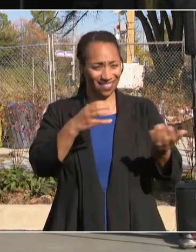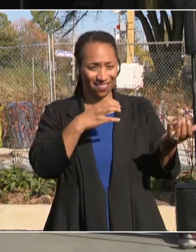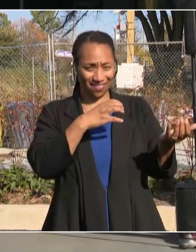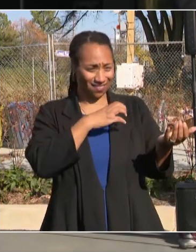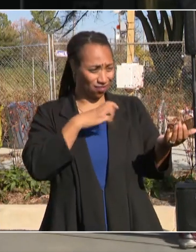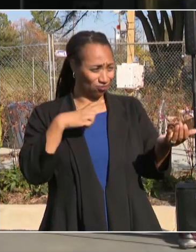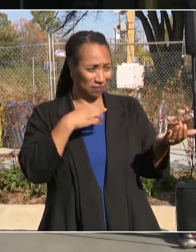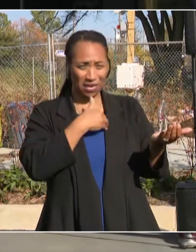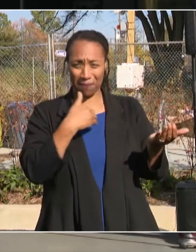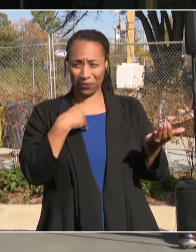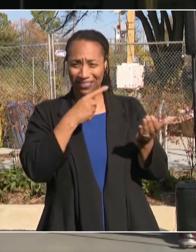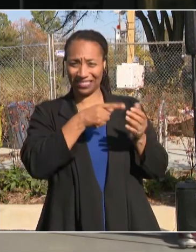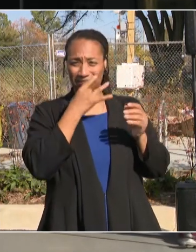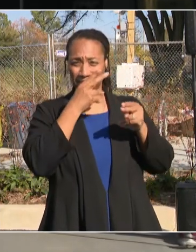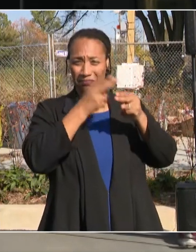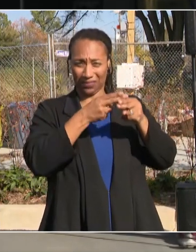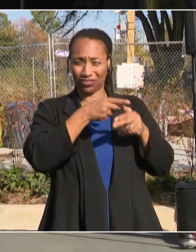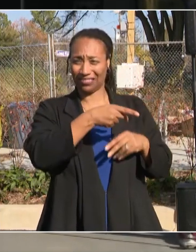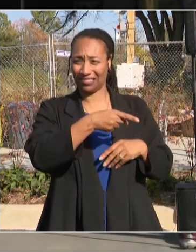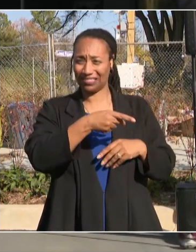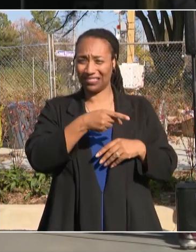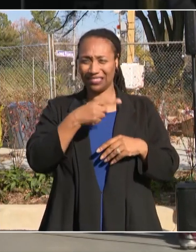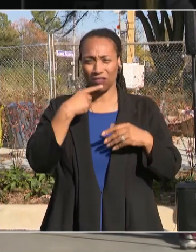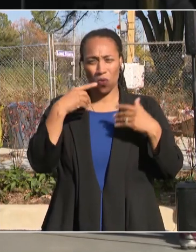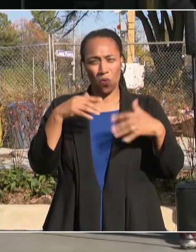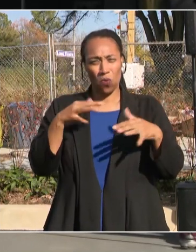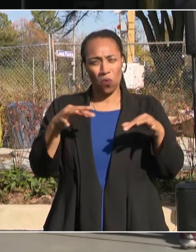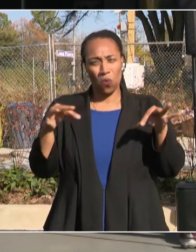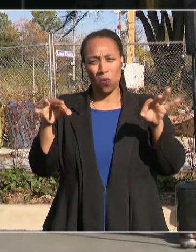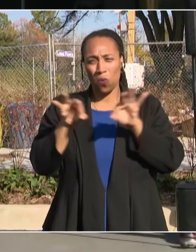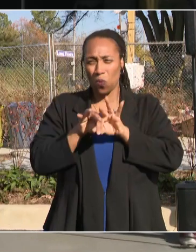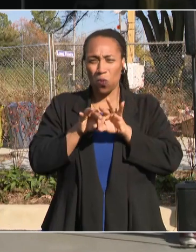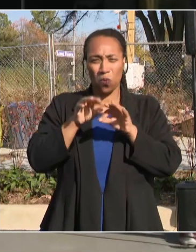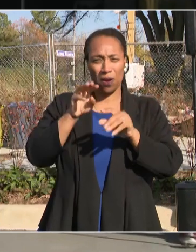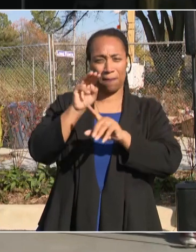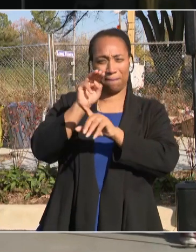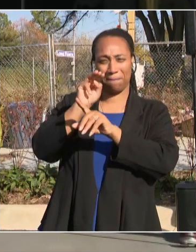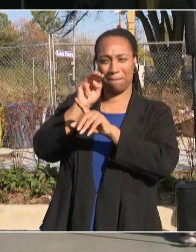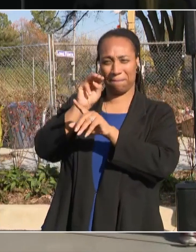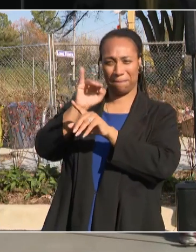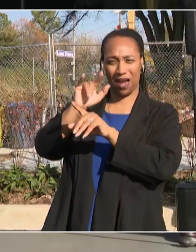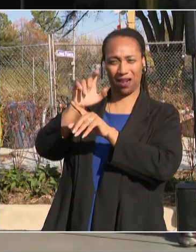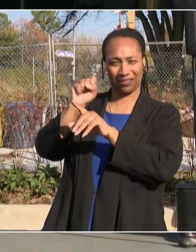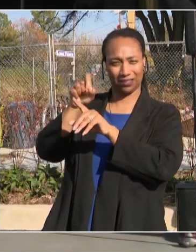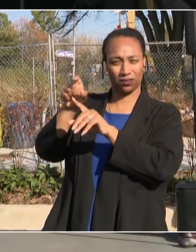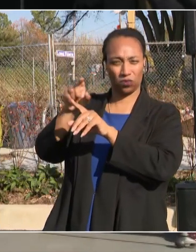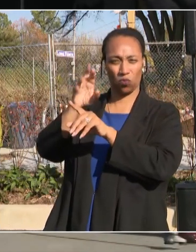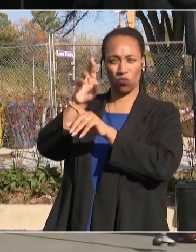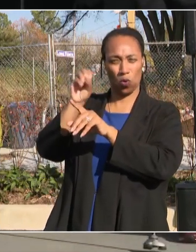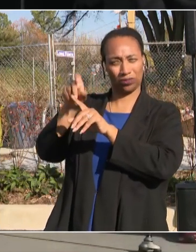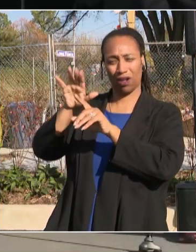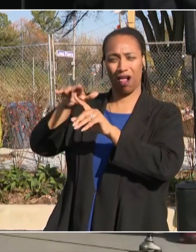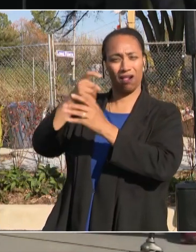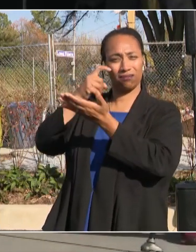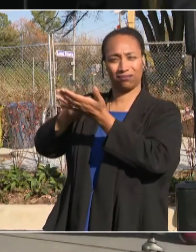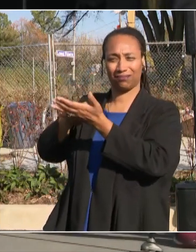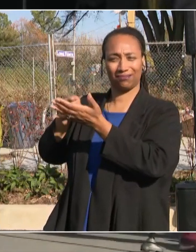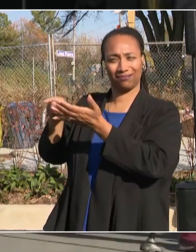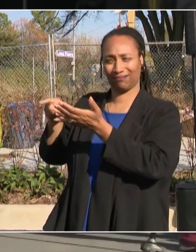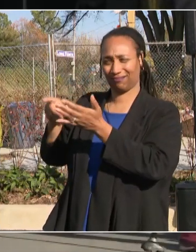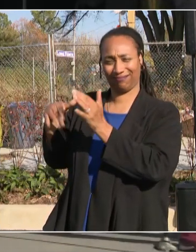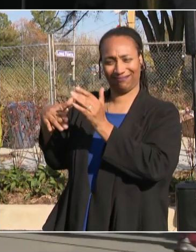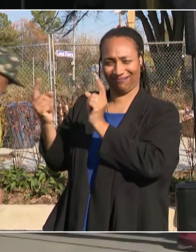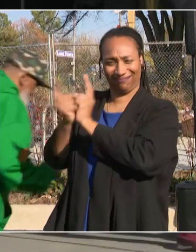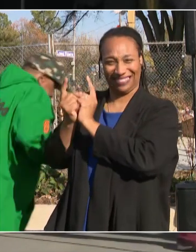right, and I've never officially met Miles, but everybody knows of Miles. But the main thing about Miles is that Miles' incredible work